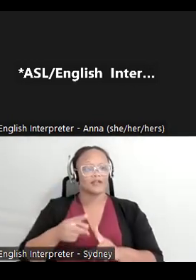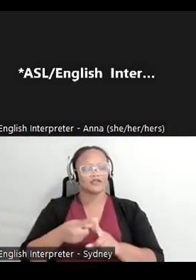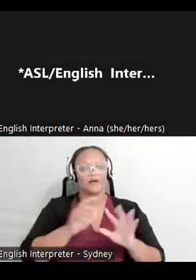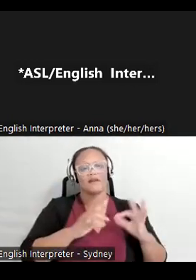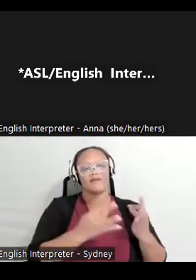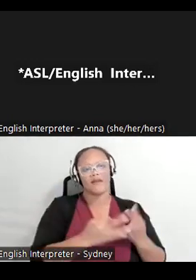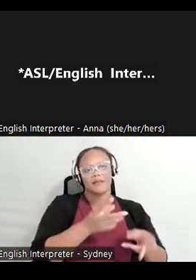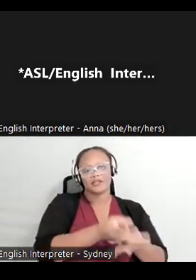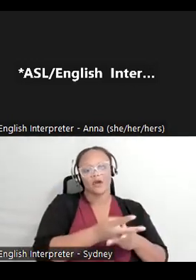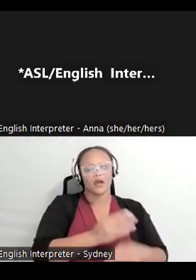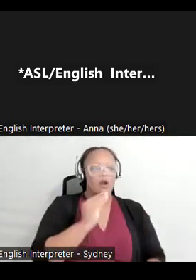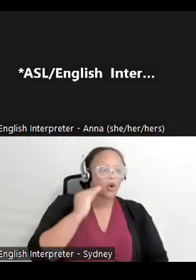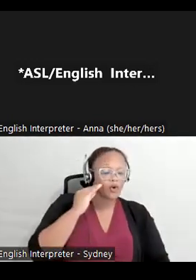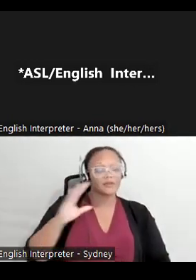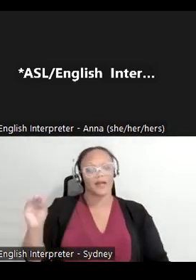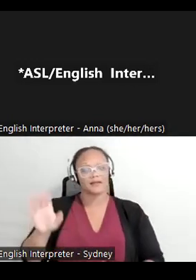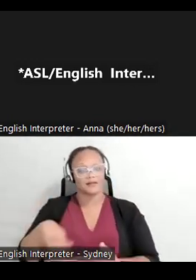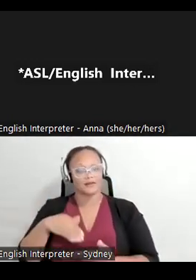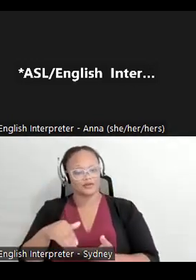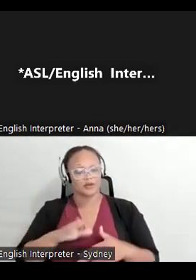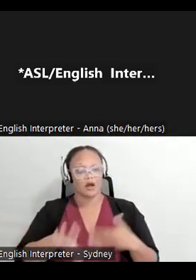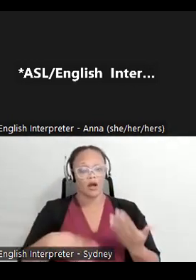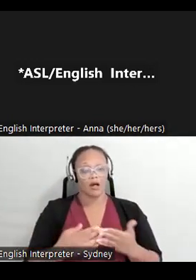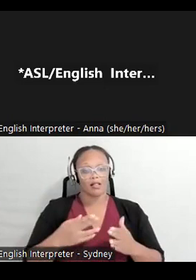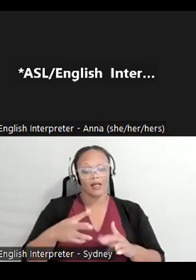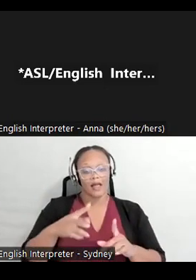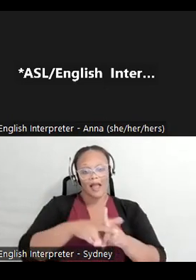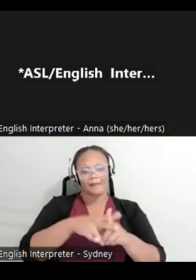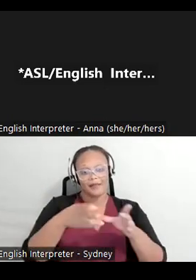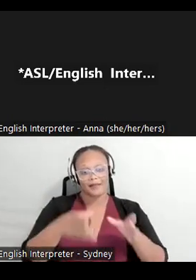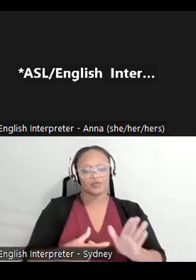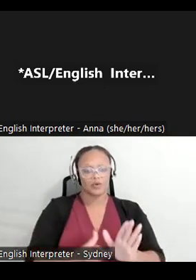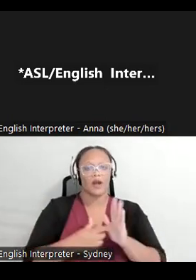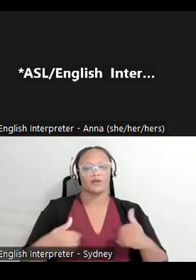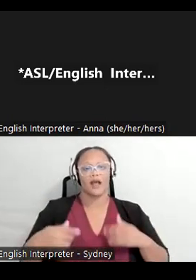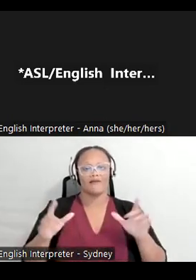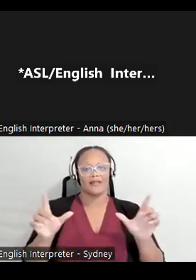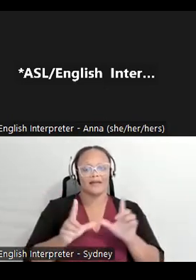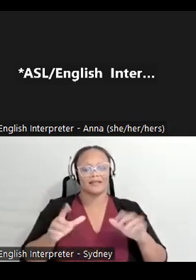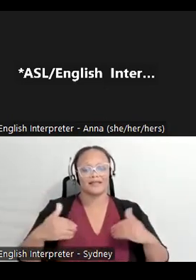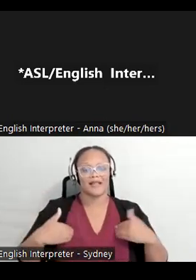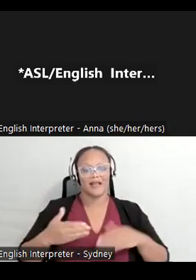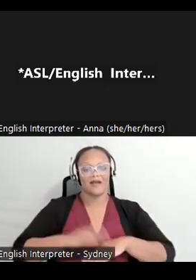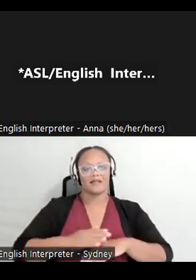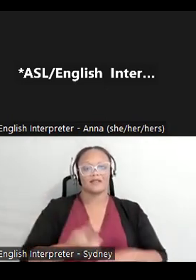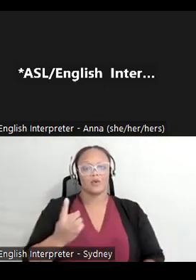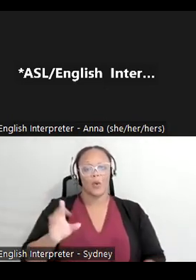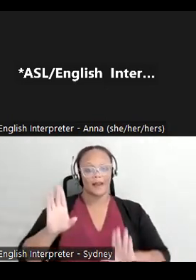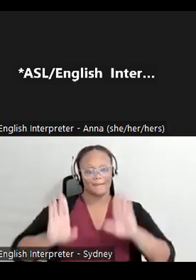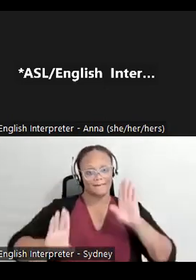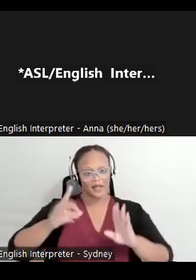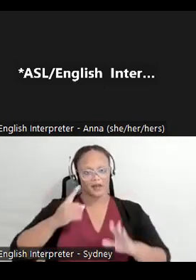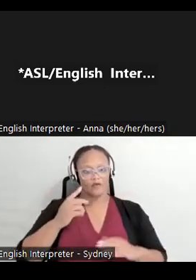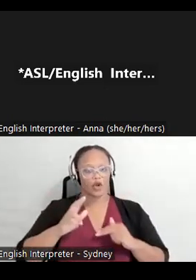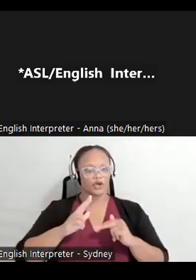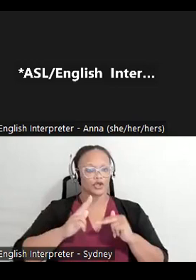and centers. Applicants were required to be licensed and have at least one bid for construction work or